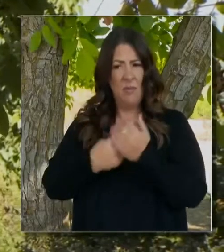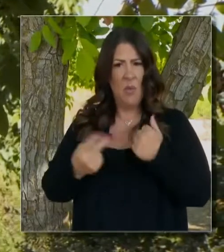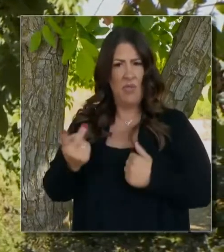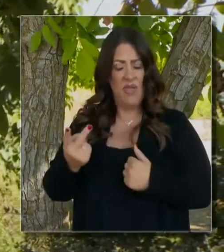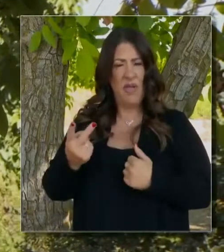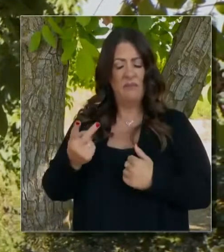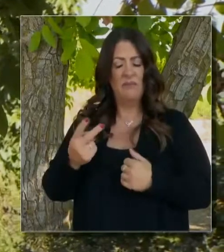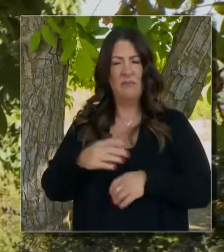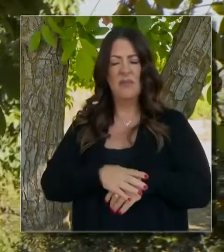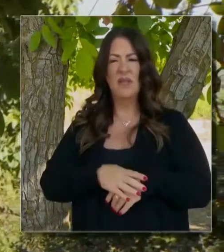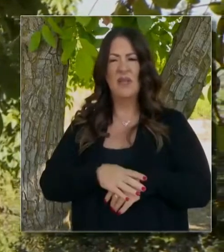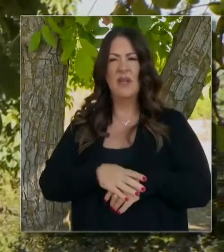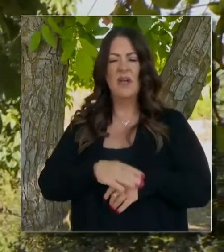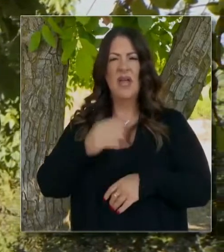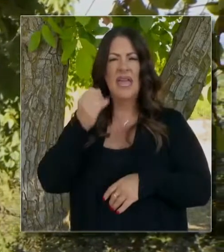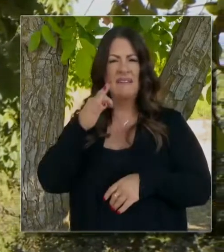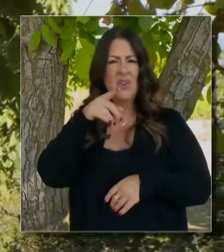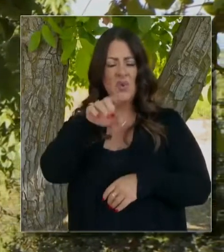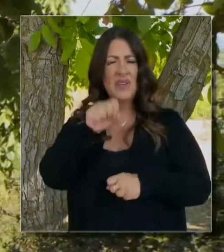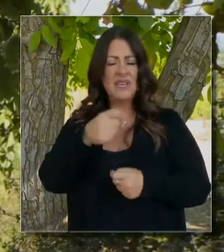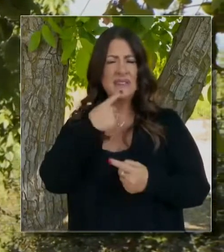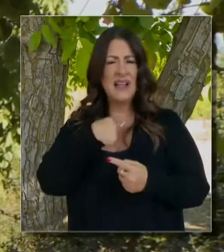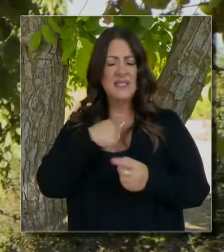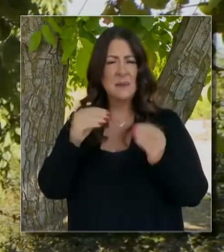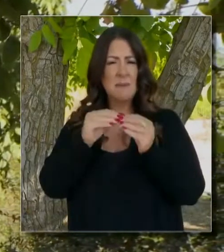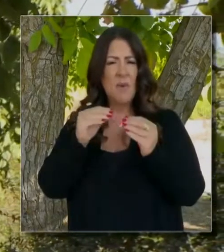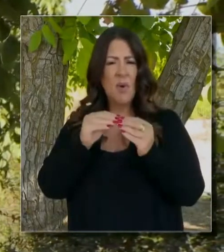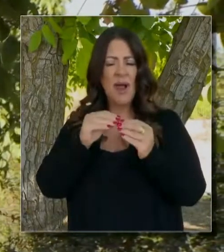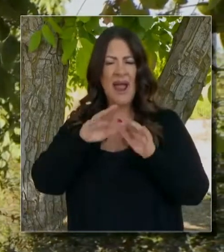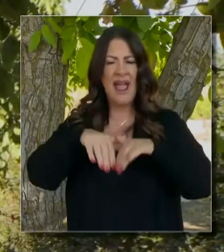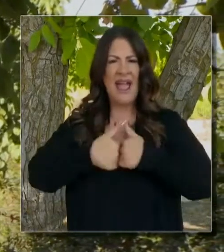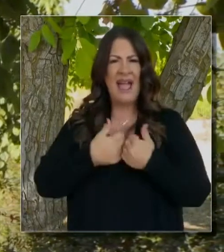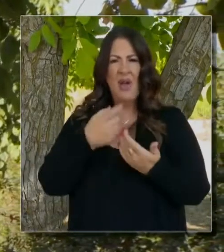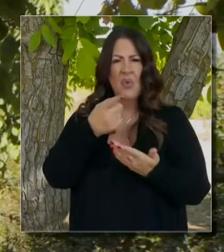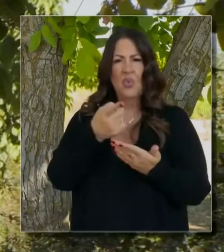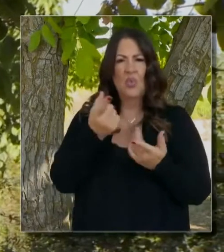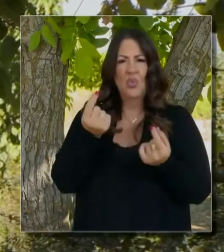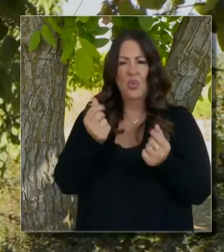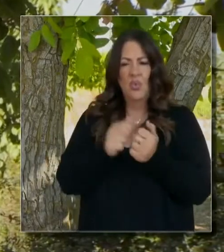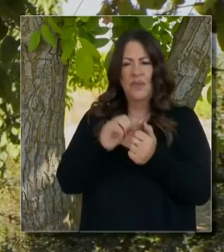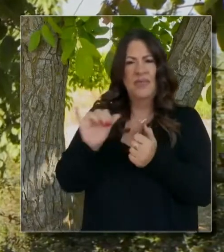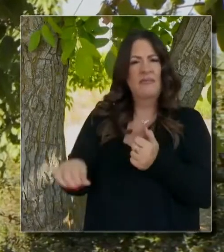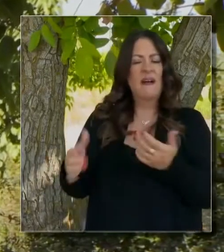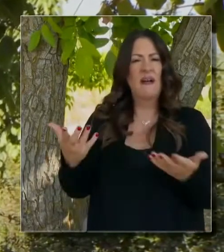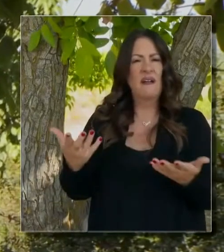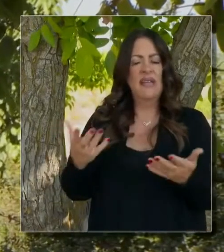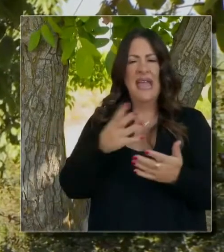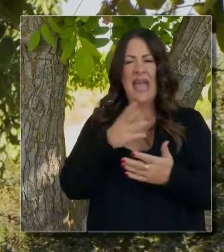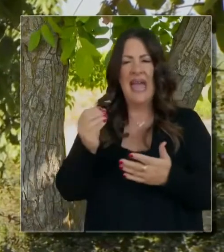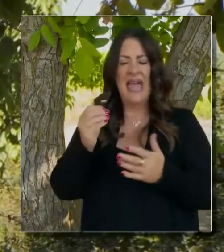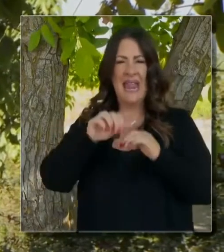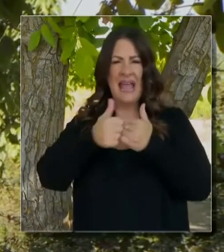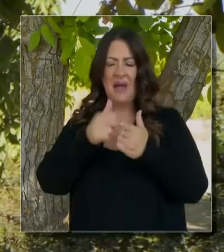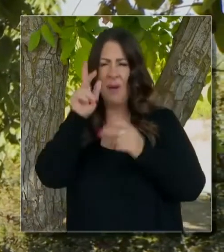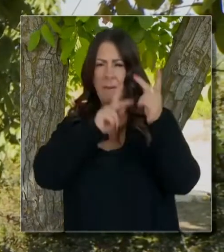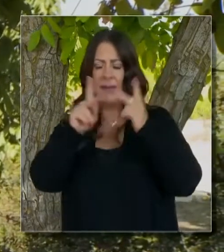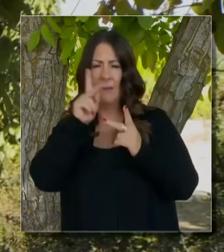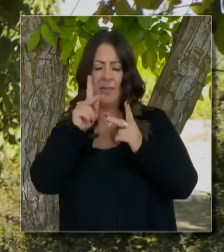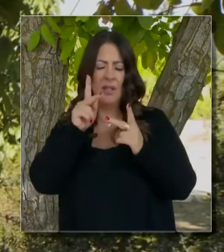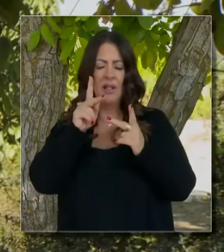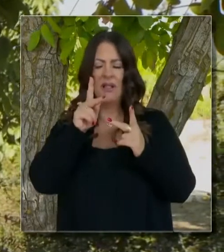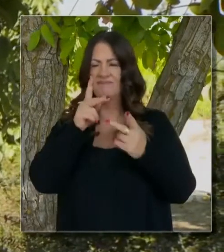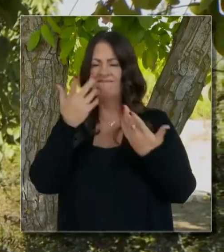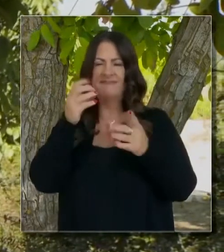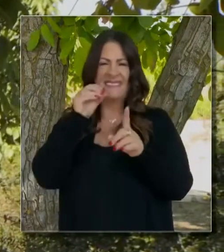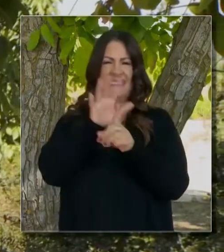of ABC asks if you can tell us more about how you're handling those cases and how many people were exposed and are